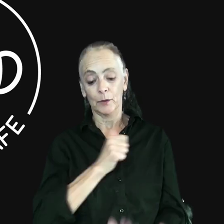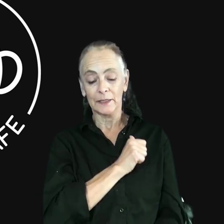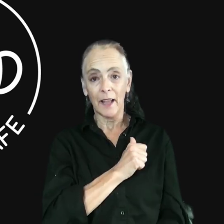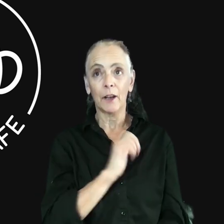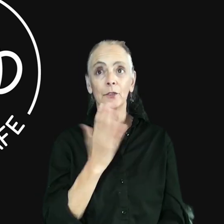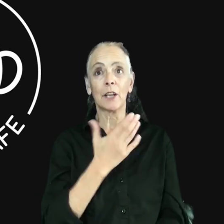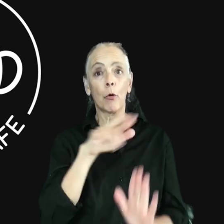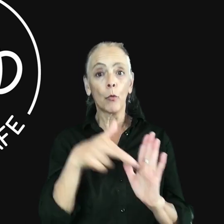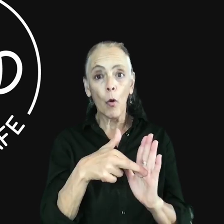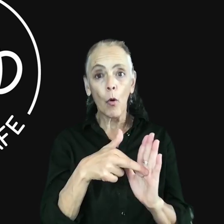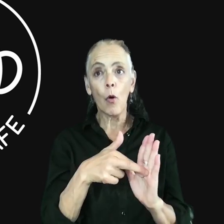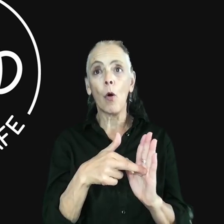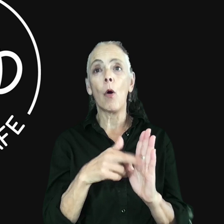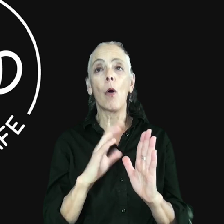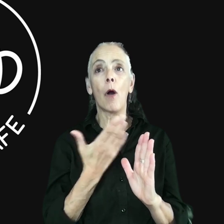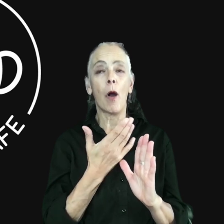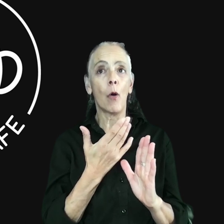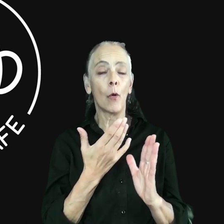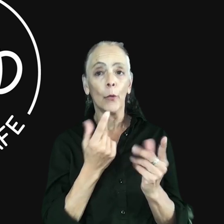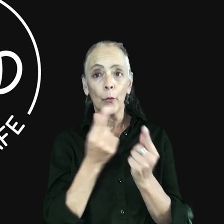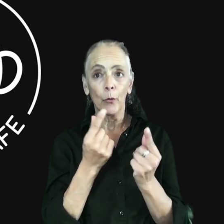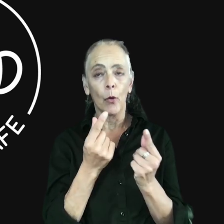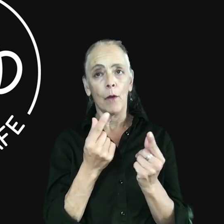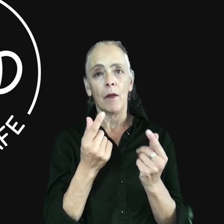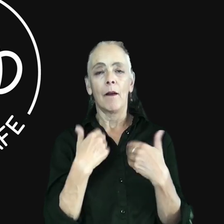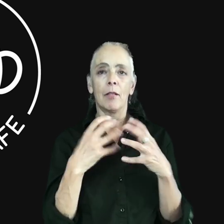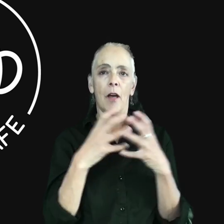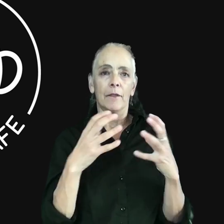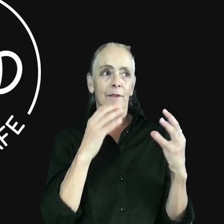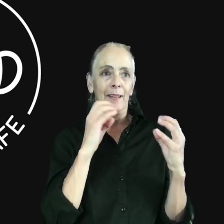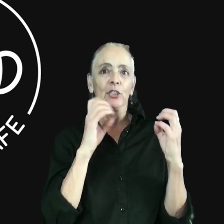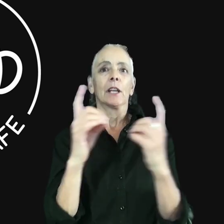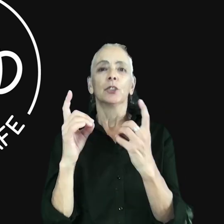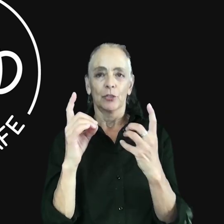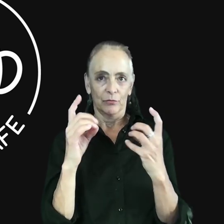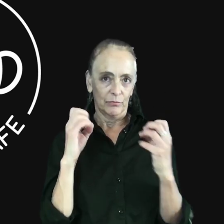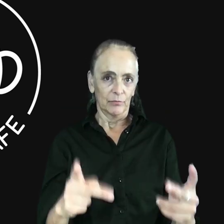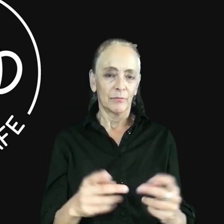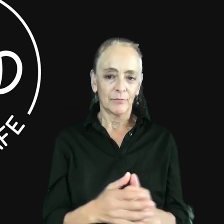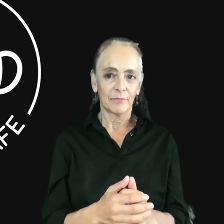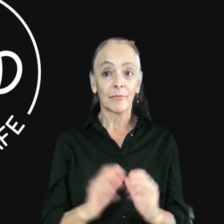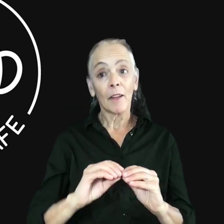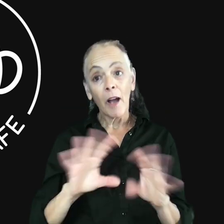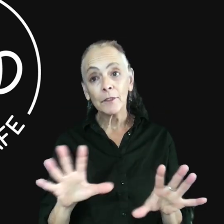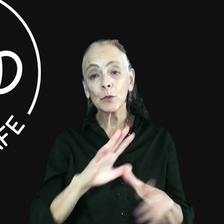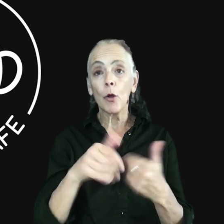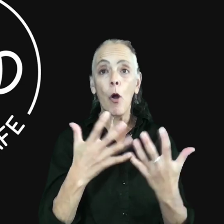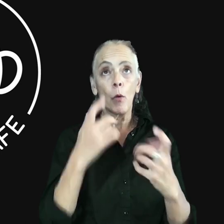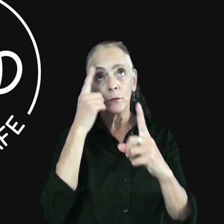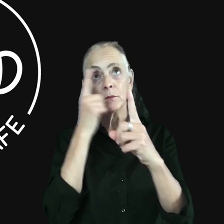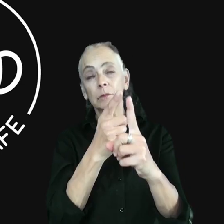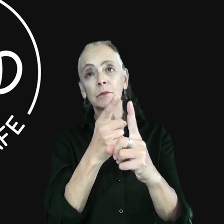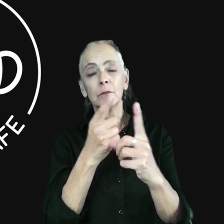what our role there is right there's a lot of education opportunities and i think well obviously we all want to strive